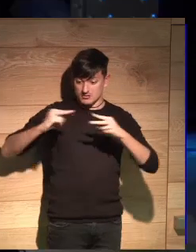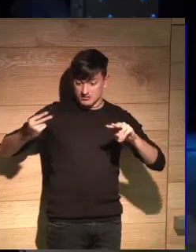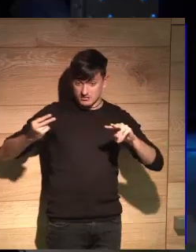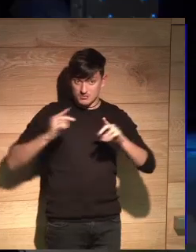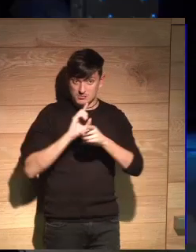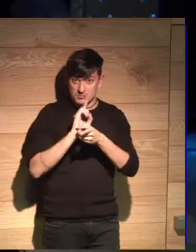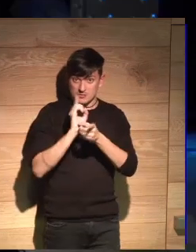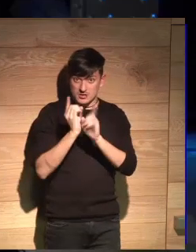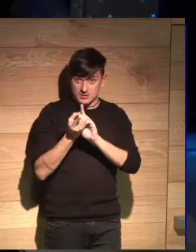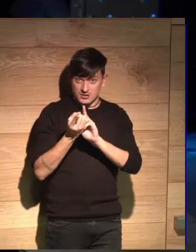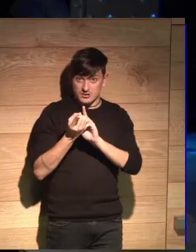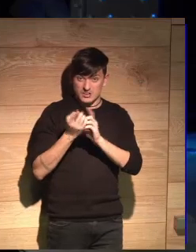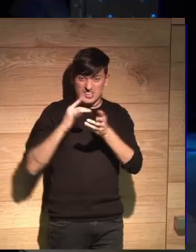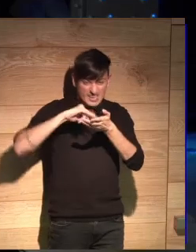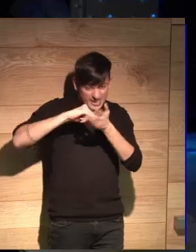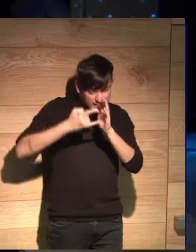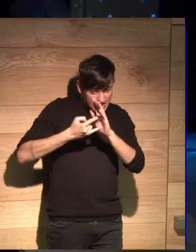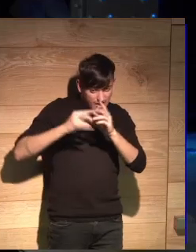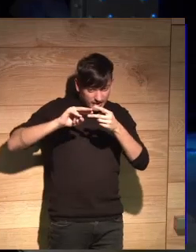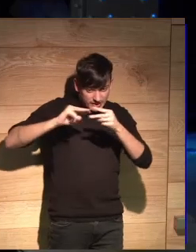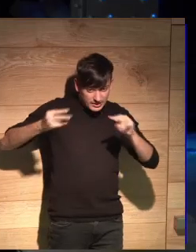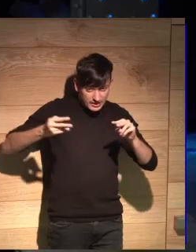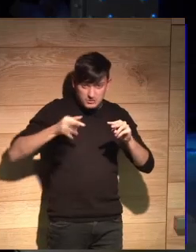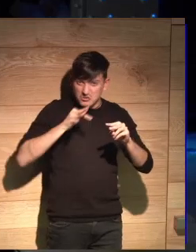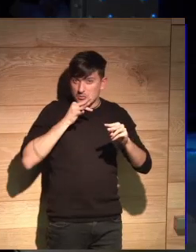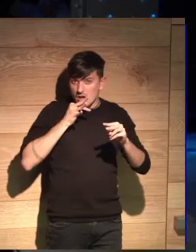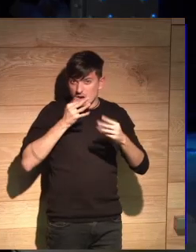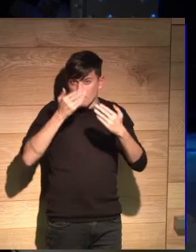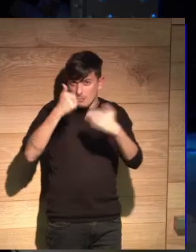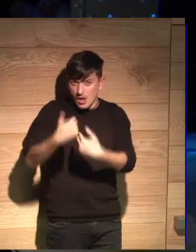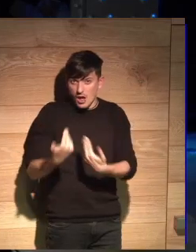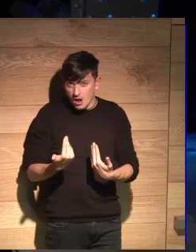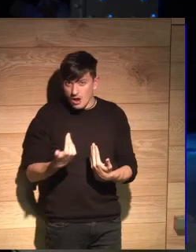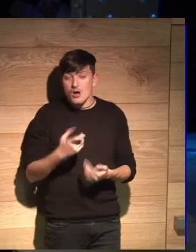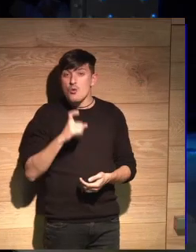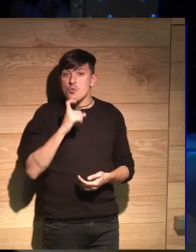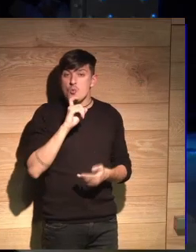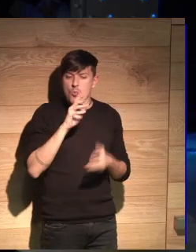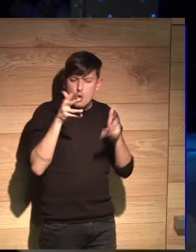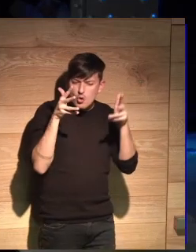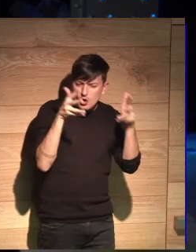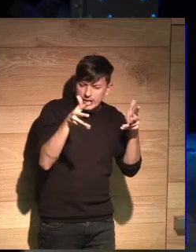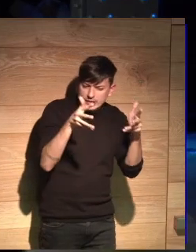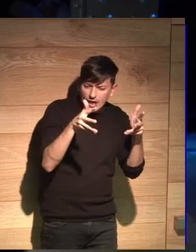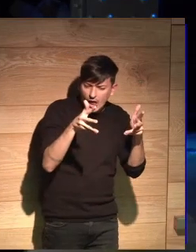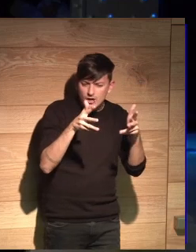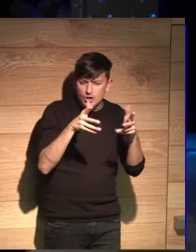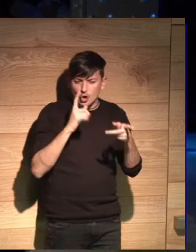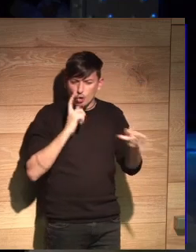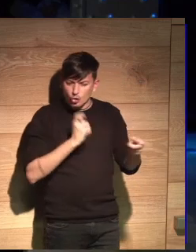How back in the day when genetic engineers were not conceived, how can we control human